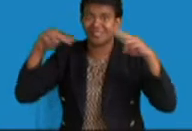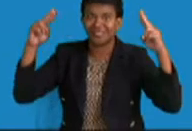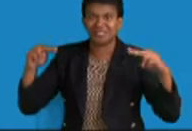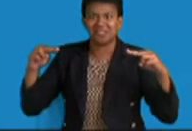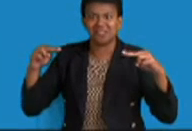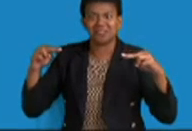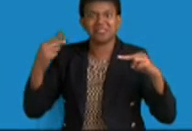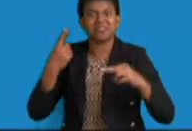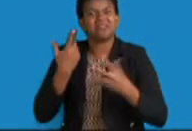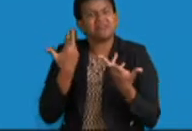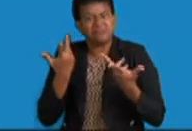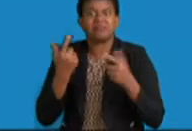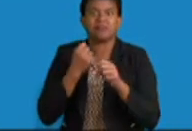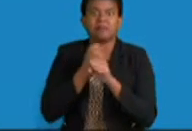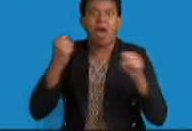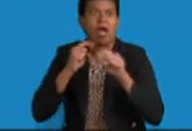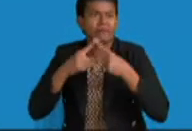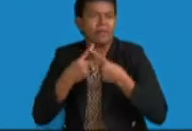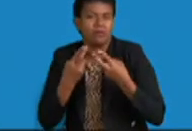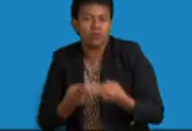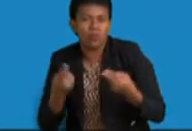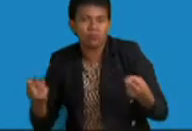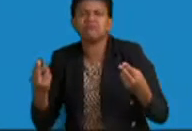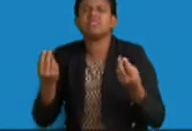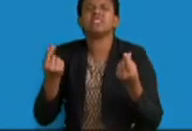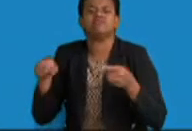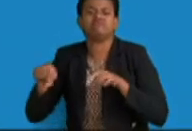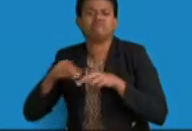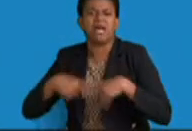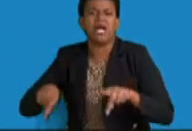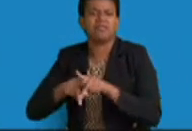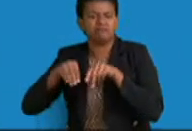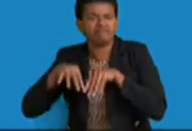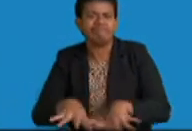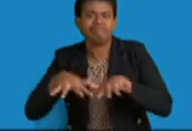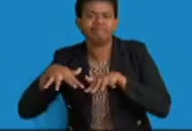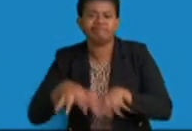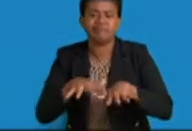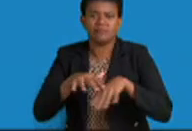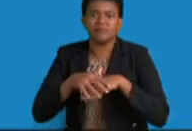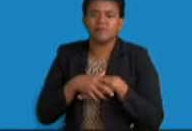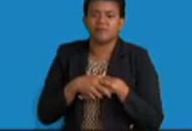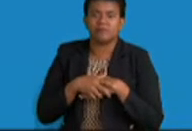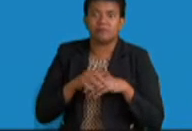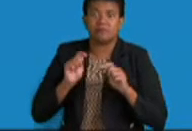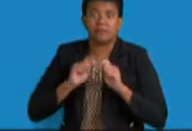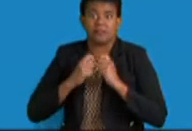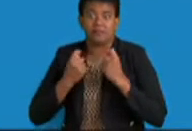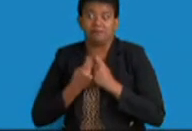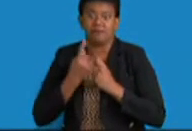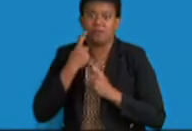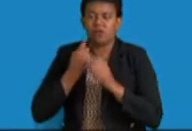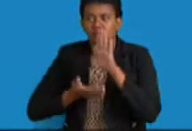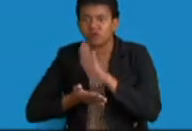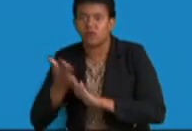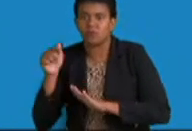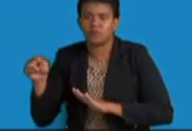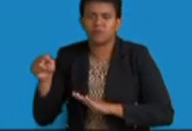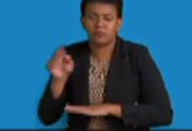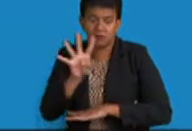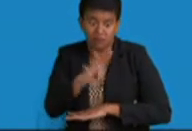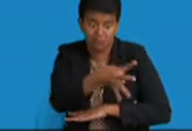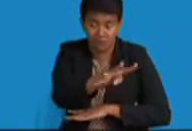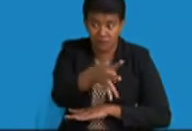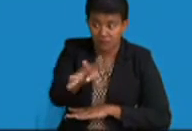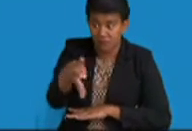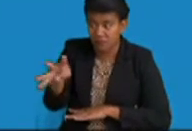to the affected areas. Often, HADR teams conduct rapid assessments and analyze the possible impacts